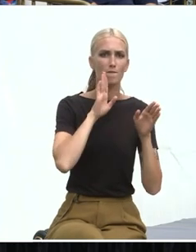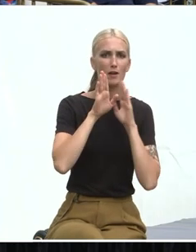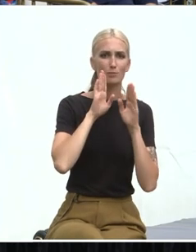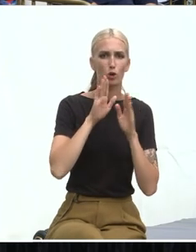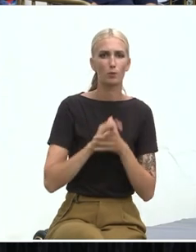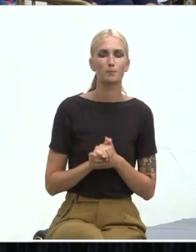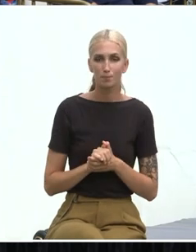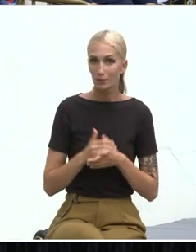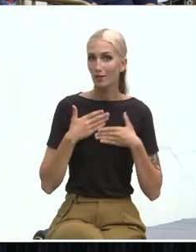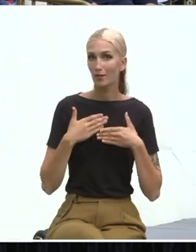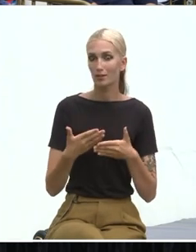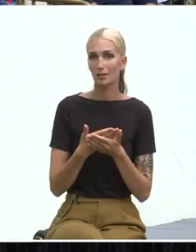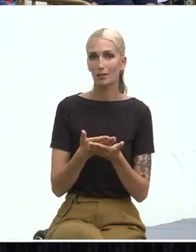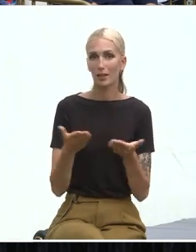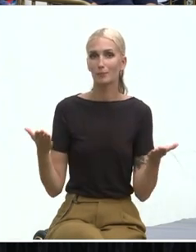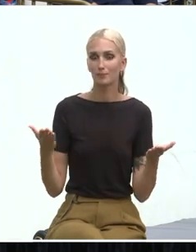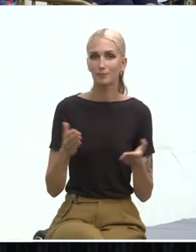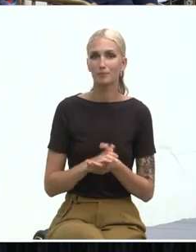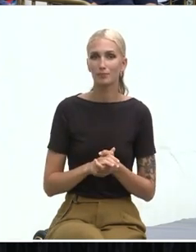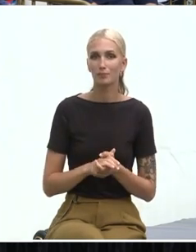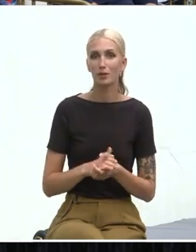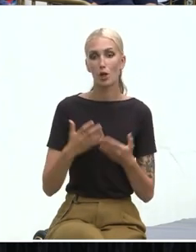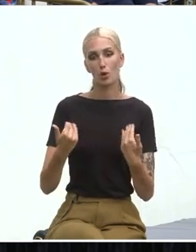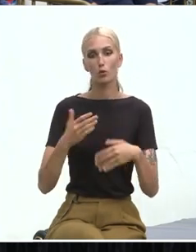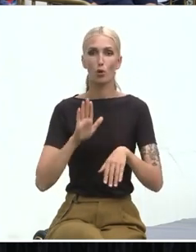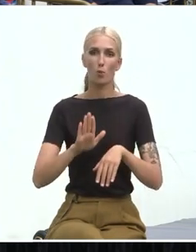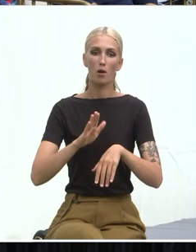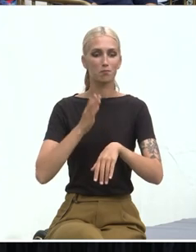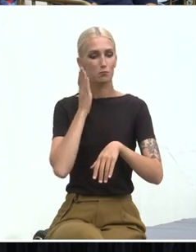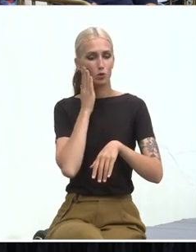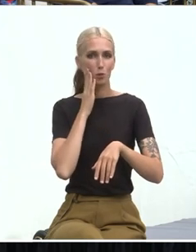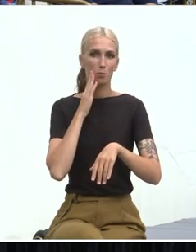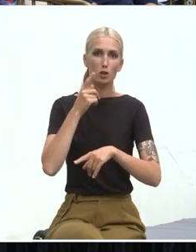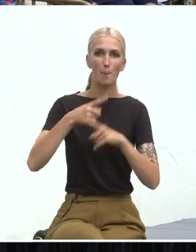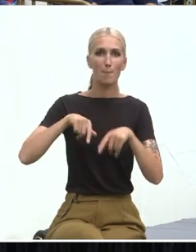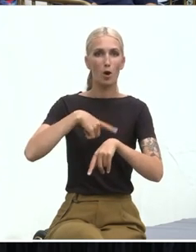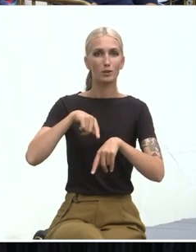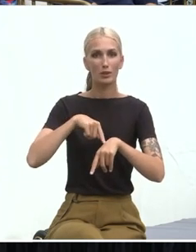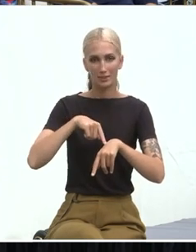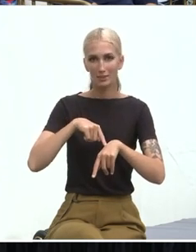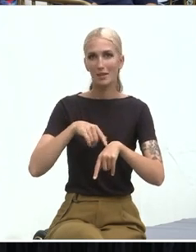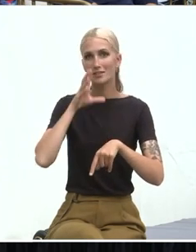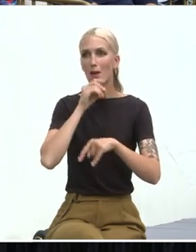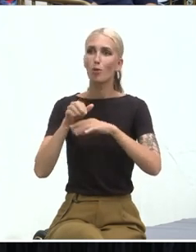have. Thanks a lot, and now you have approximately half an hour to network with each